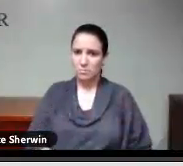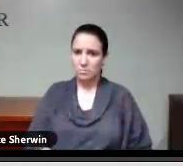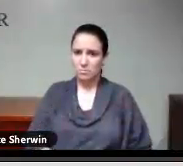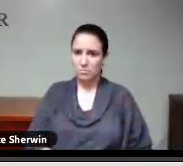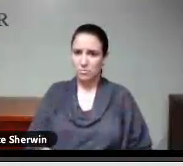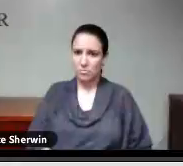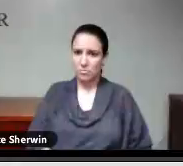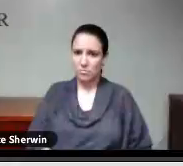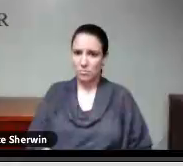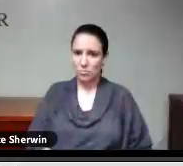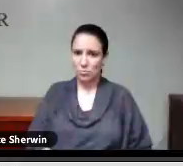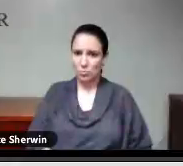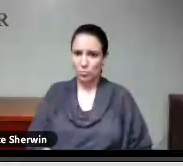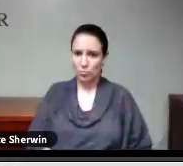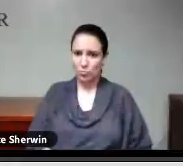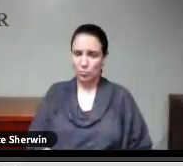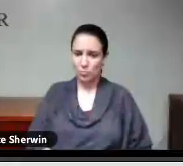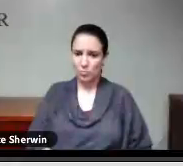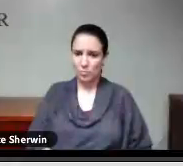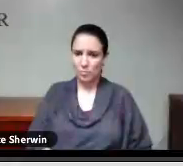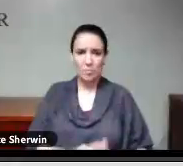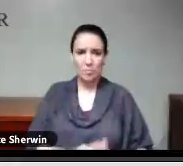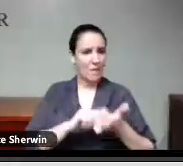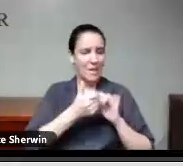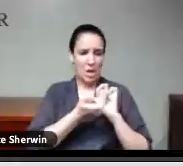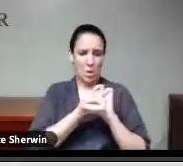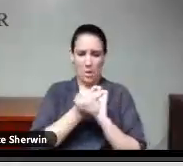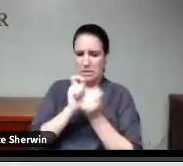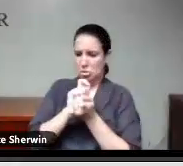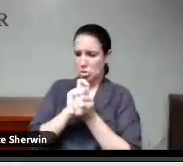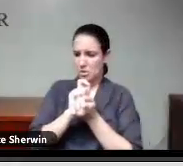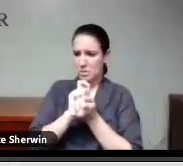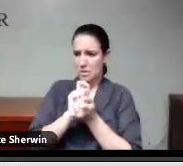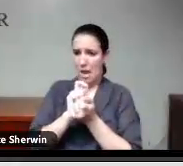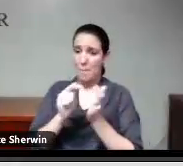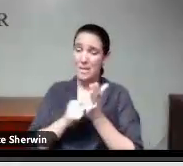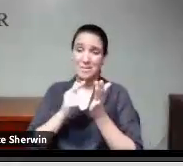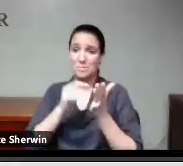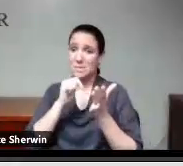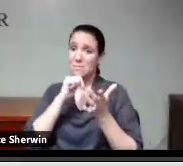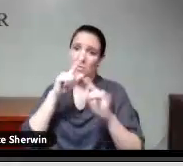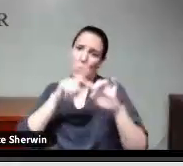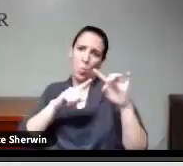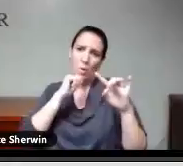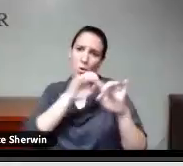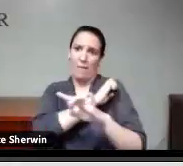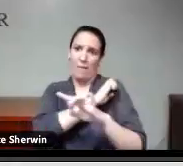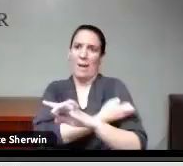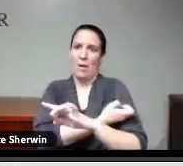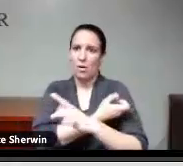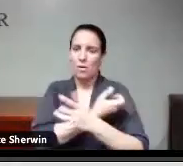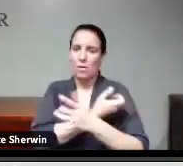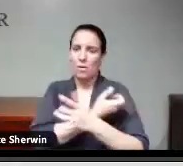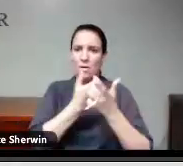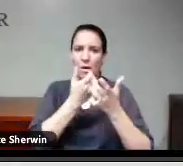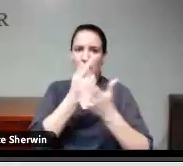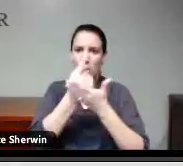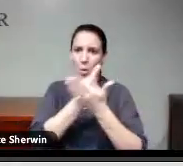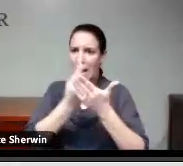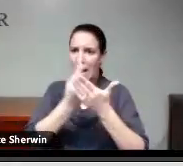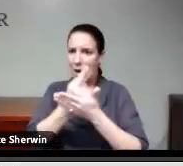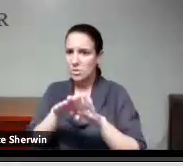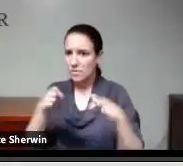infrastructure? And then what can we do to make adjustments? Now, sometimes we don't have a lot of power over things like our hours of operation, at least initially,